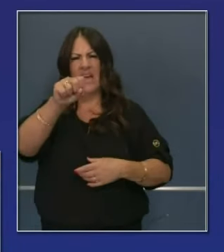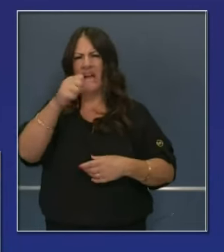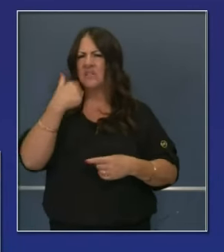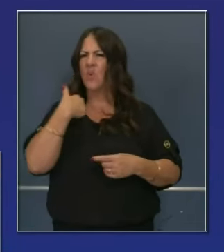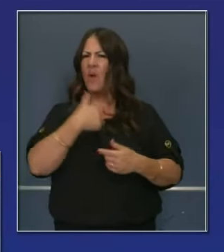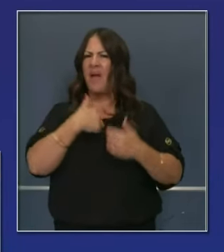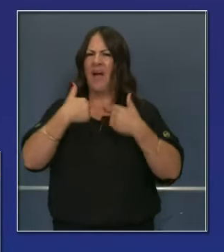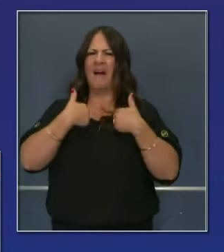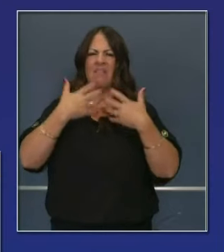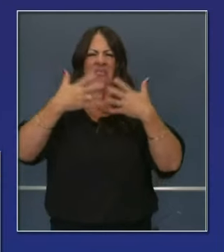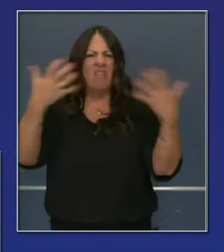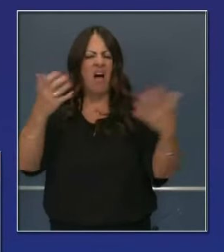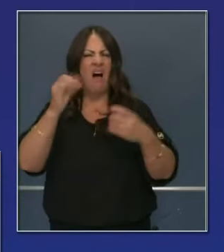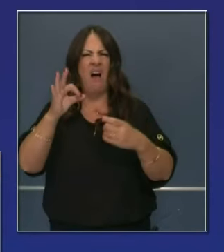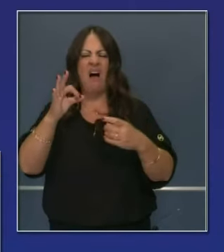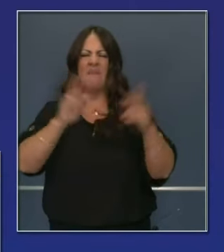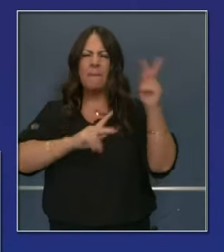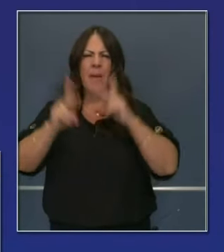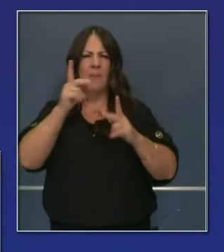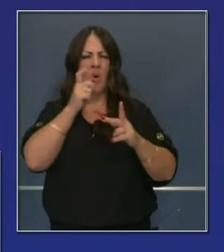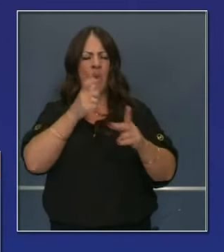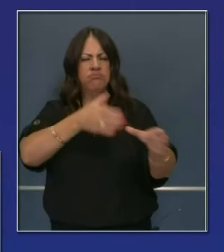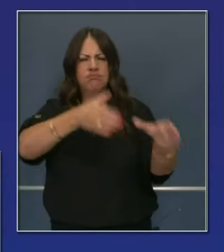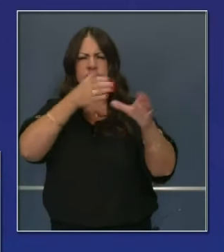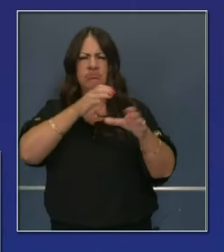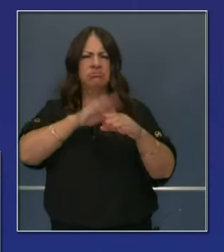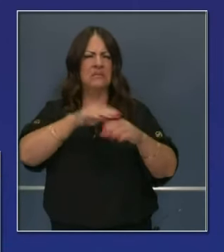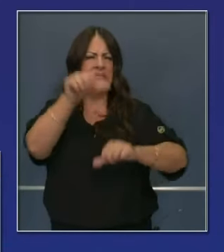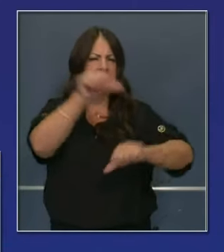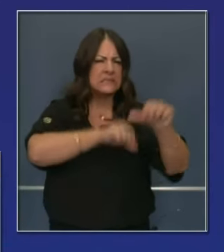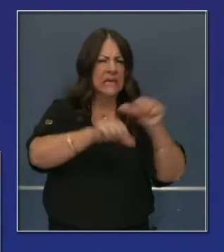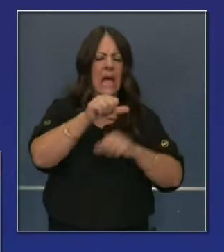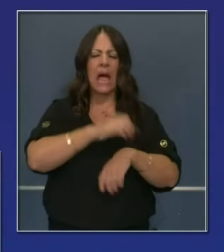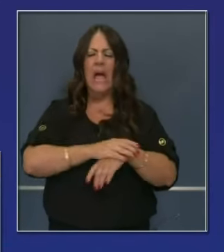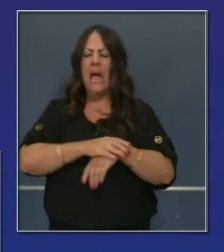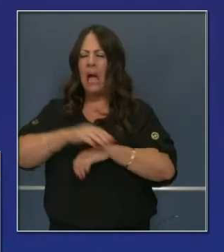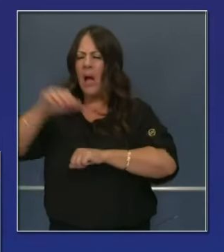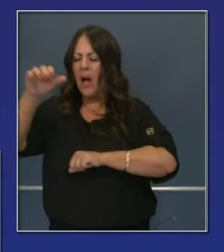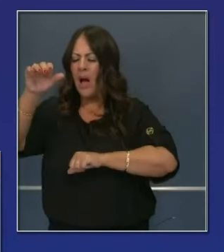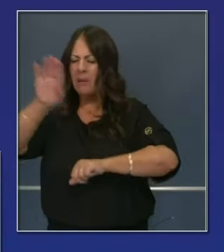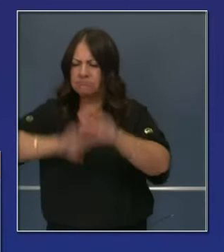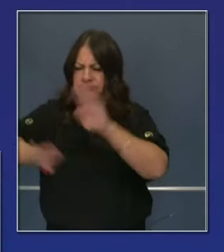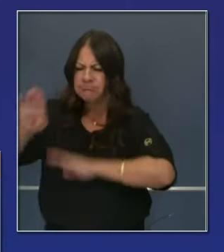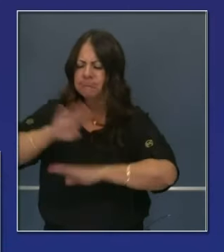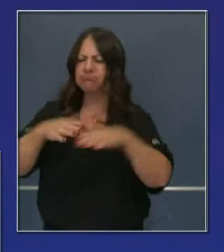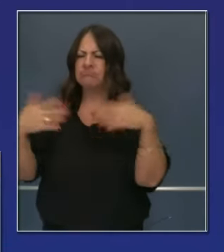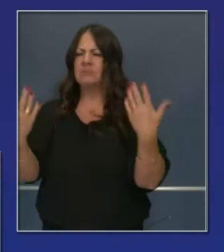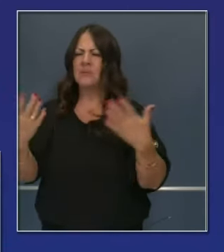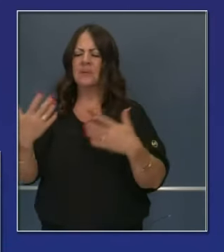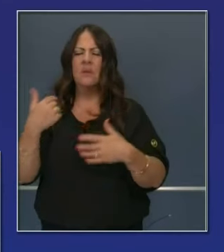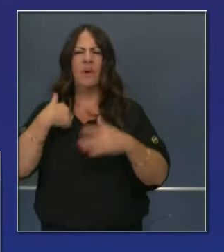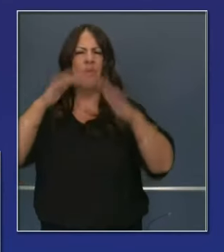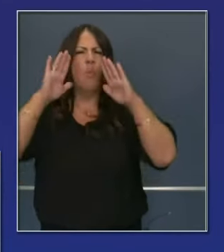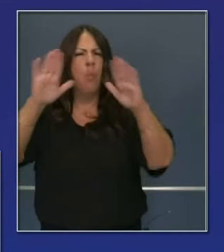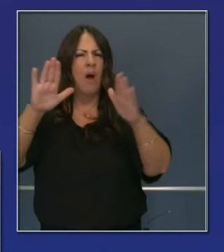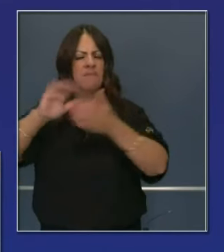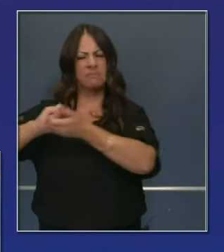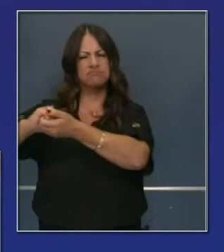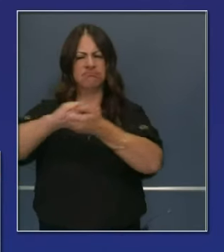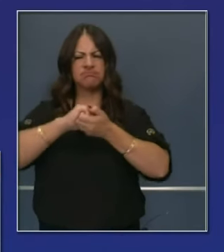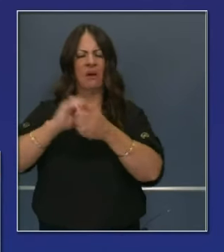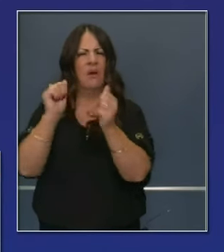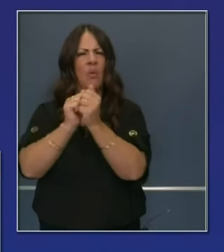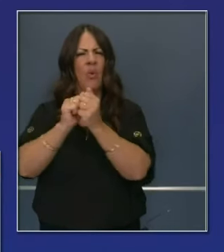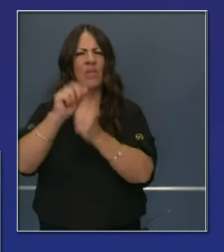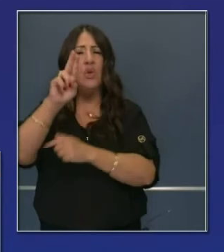life science and biotech, bioinnovation, biotherapeutics. No one does it better than we do. The incredible partnerships with the UC, CSUs, the